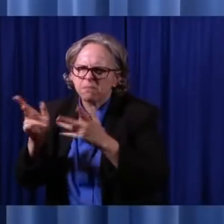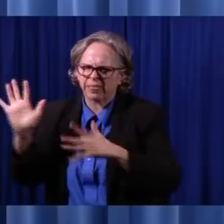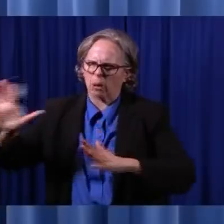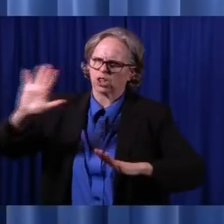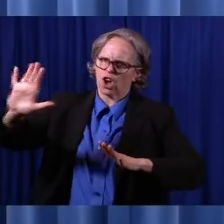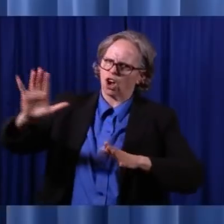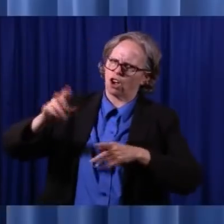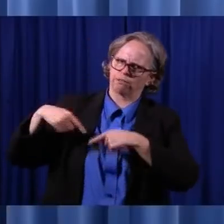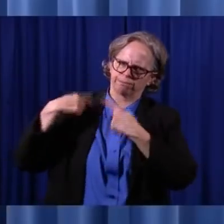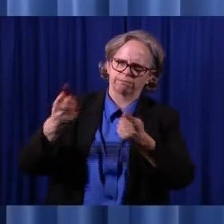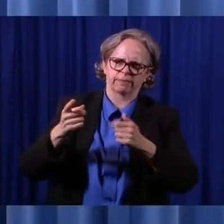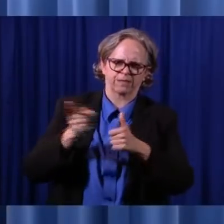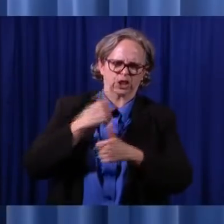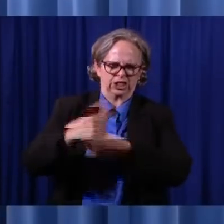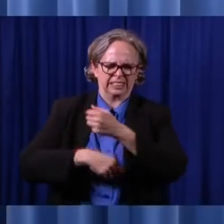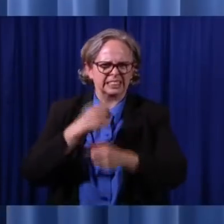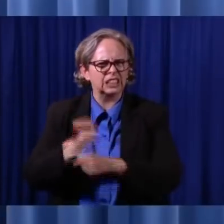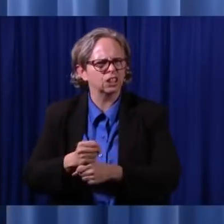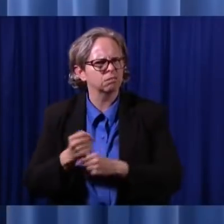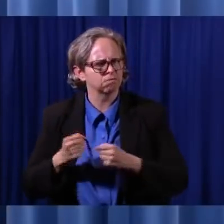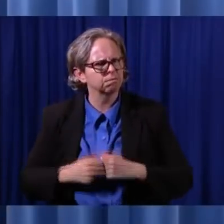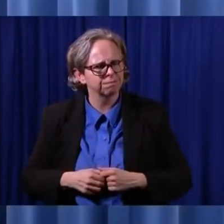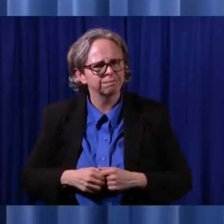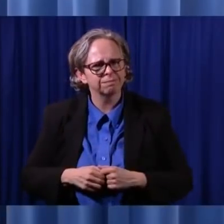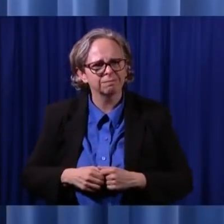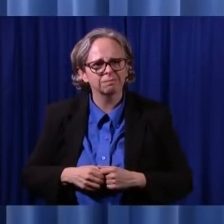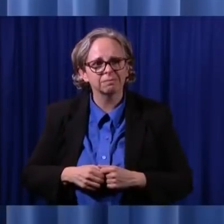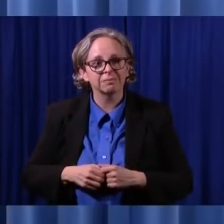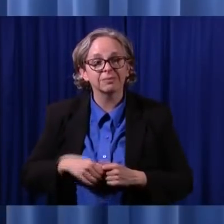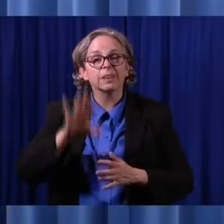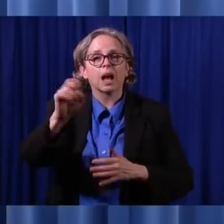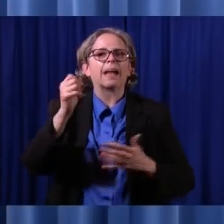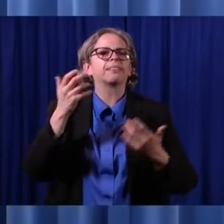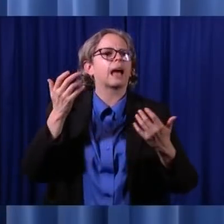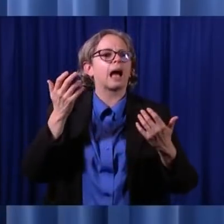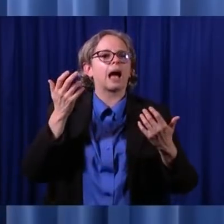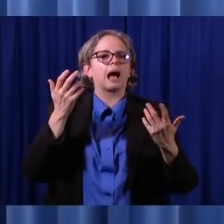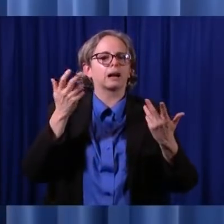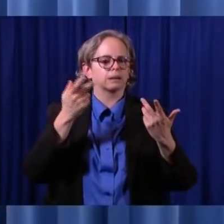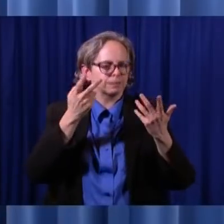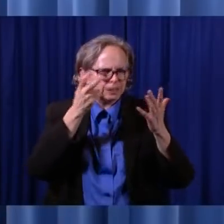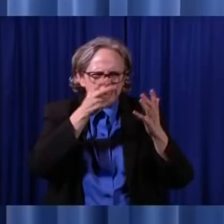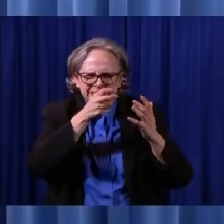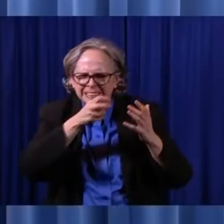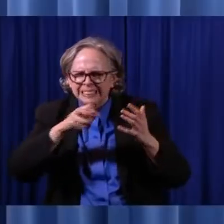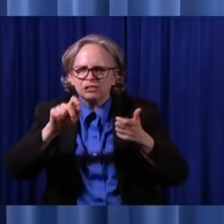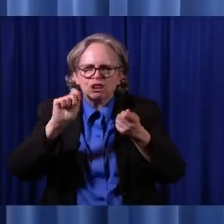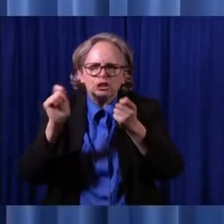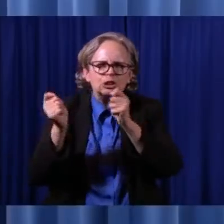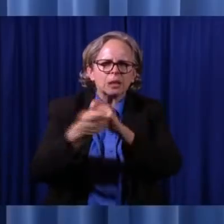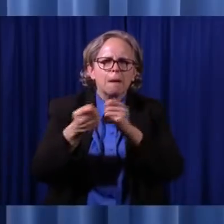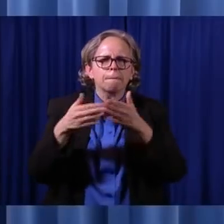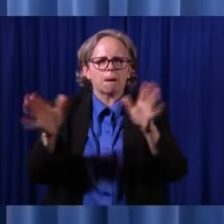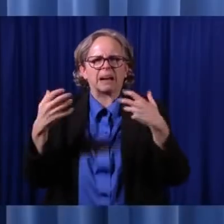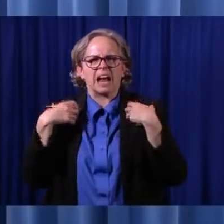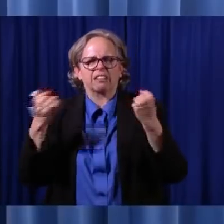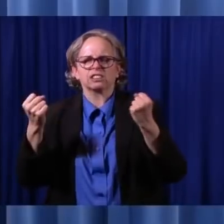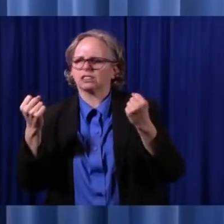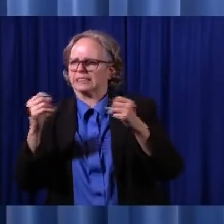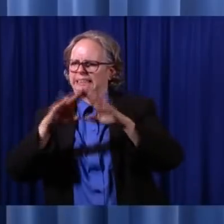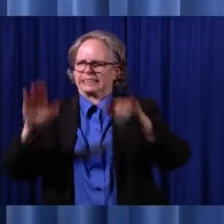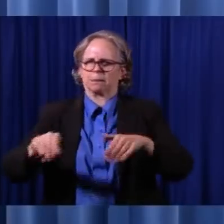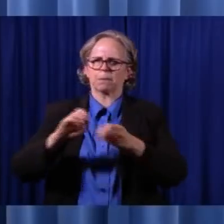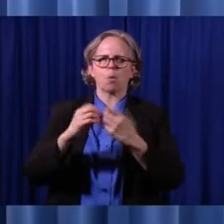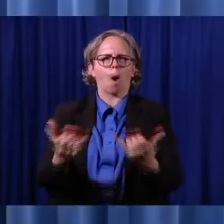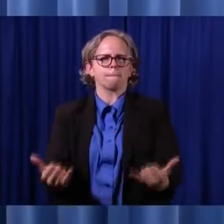and just really the modernization of our public health system and a number of other issues. When